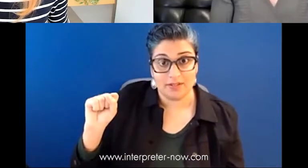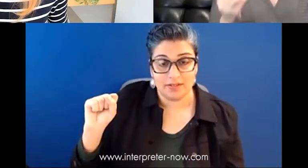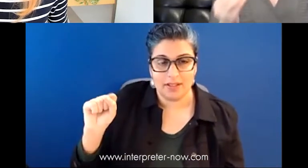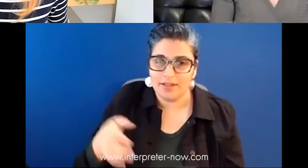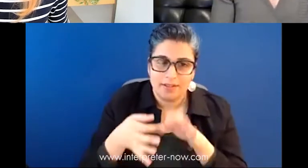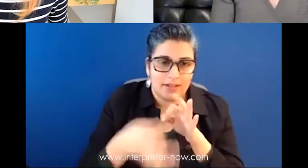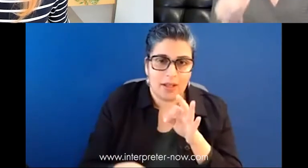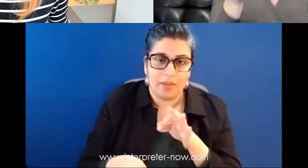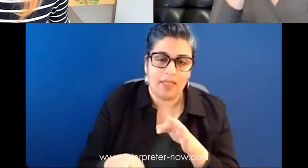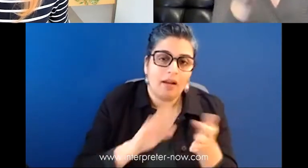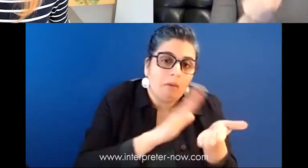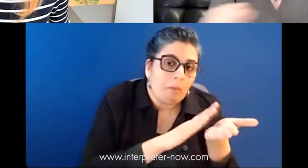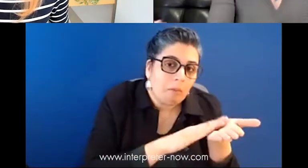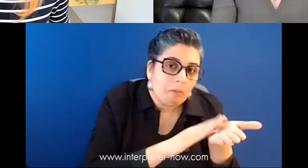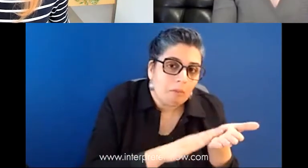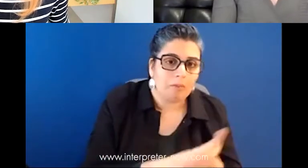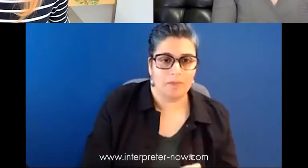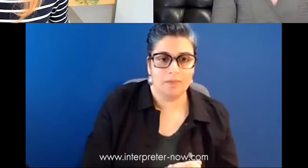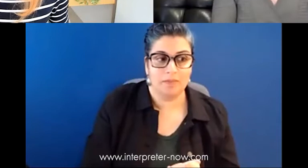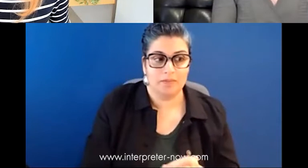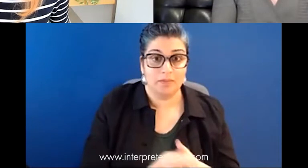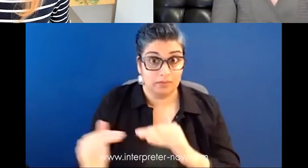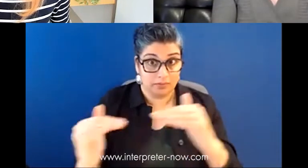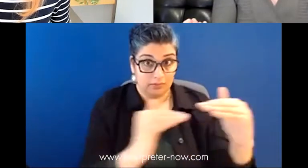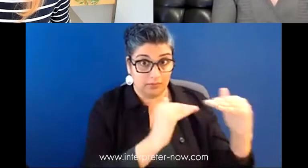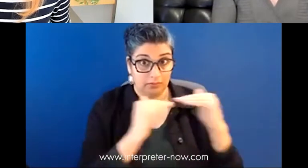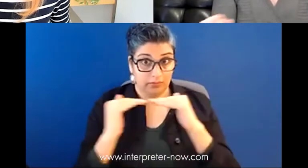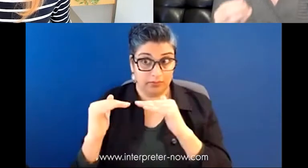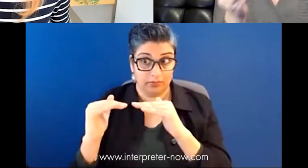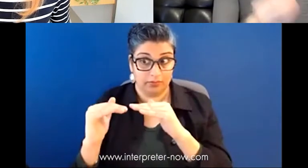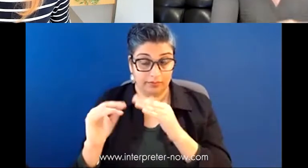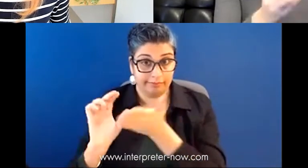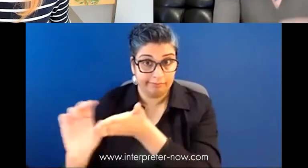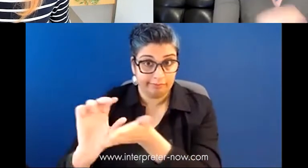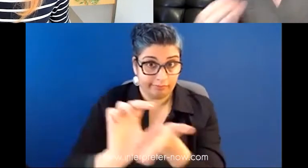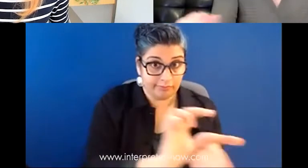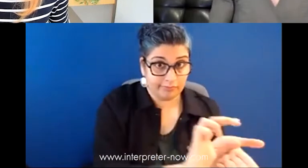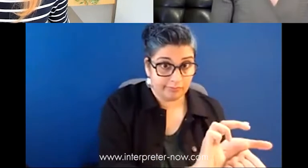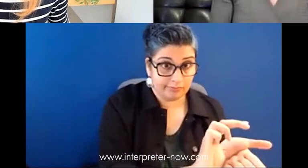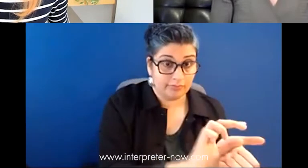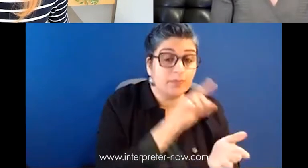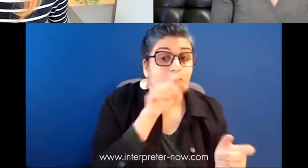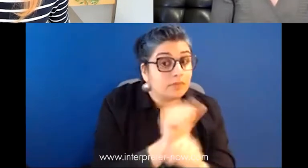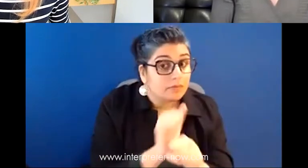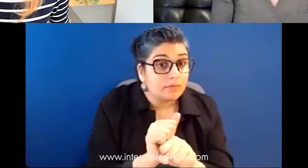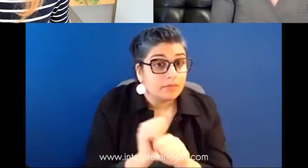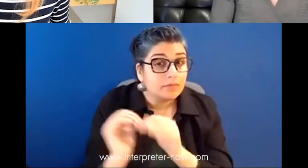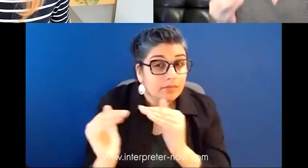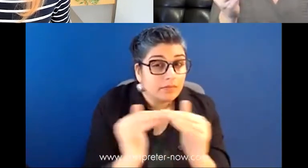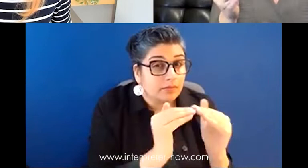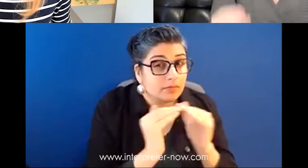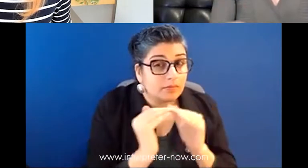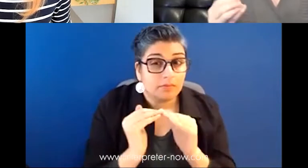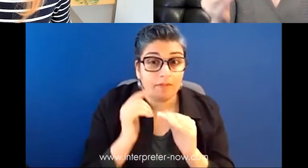pat on the back, are you spreading it evenly across a genuine, even attention across your